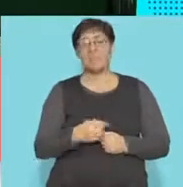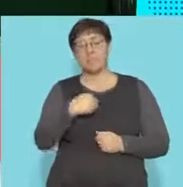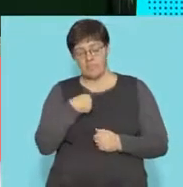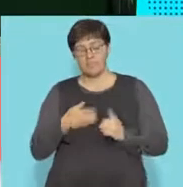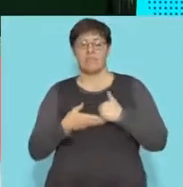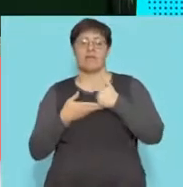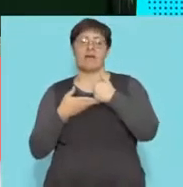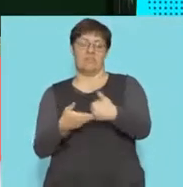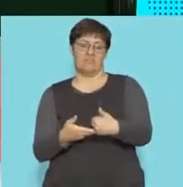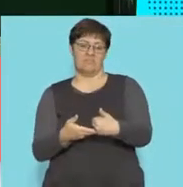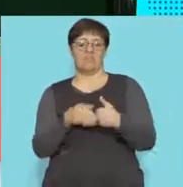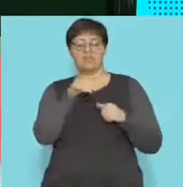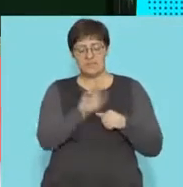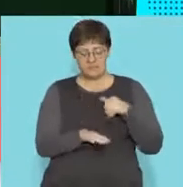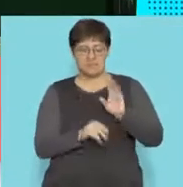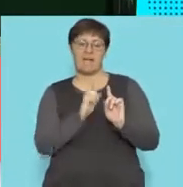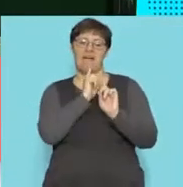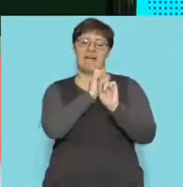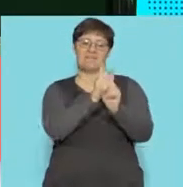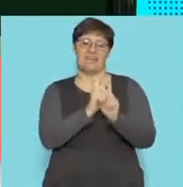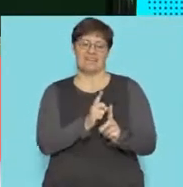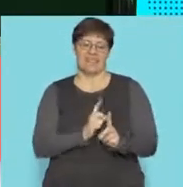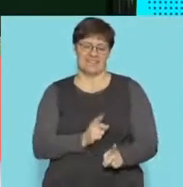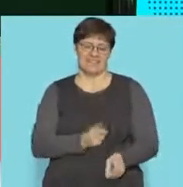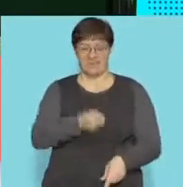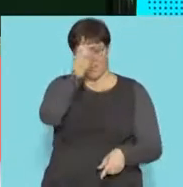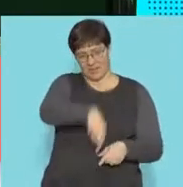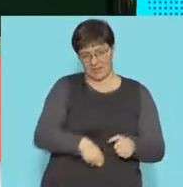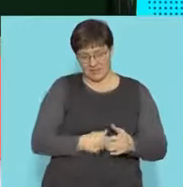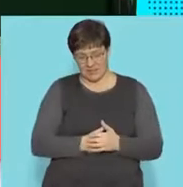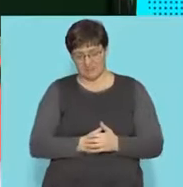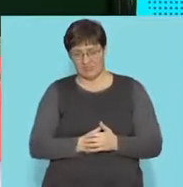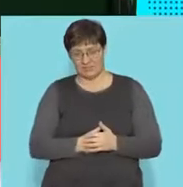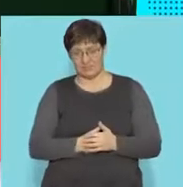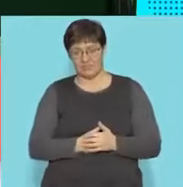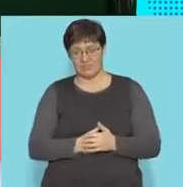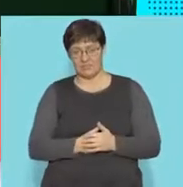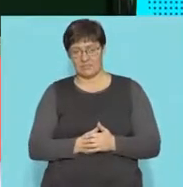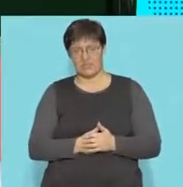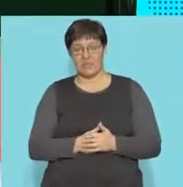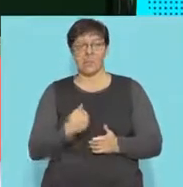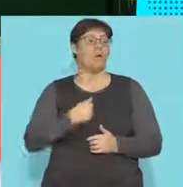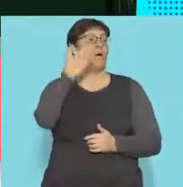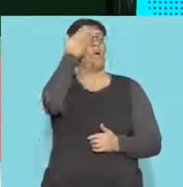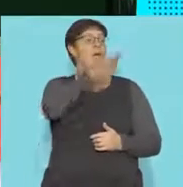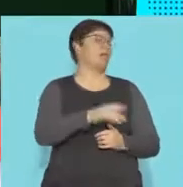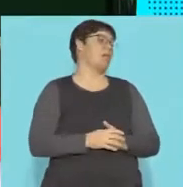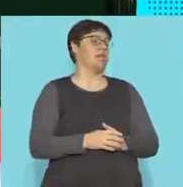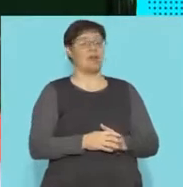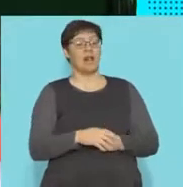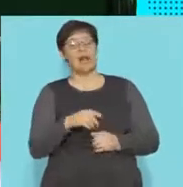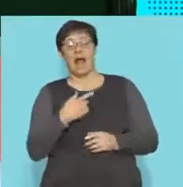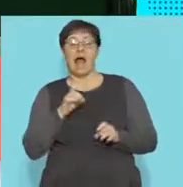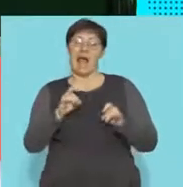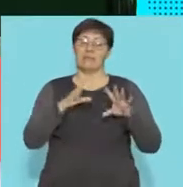you through how to answer all of these questions. It's not enough that you go into the